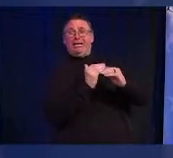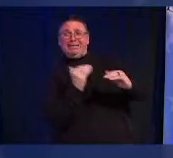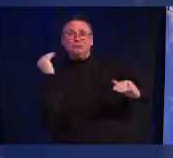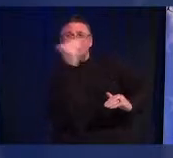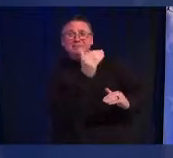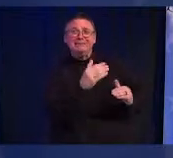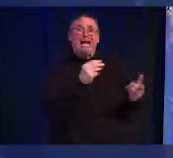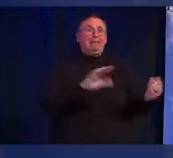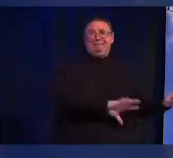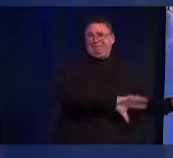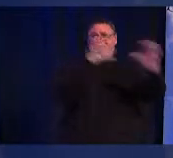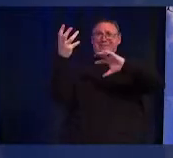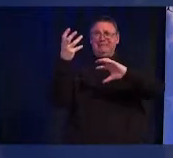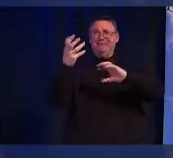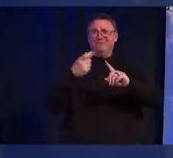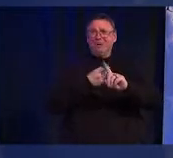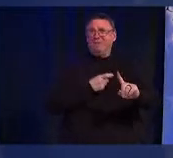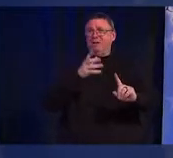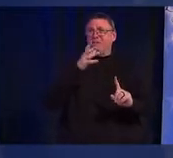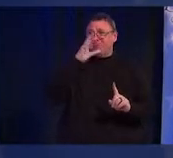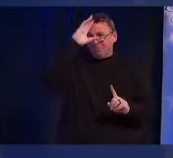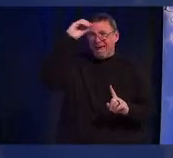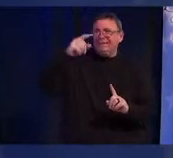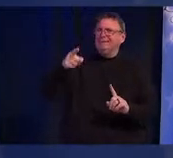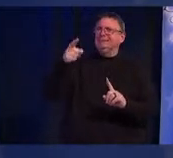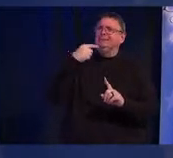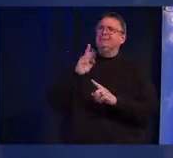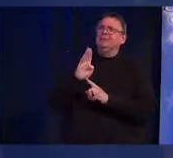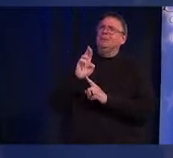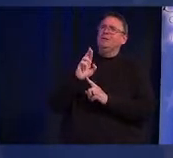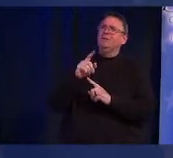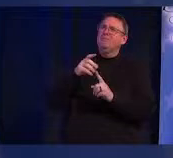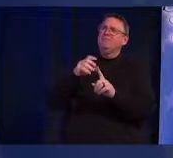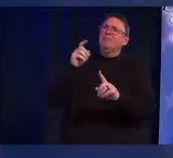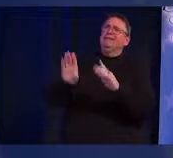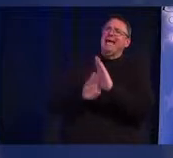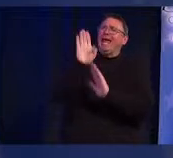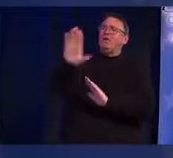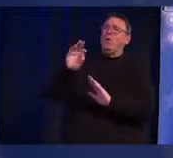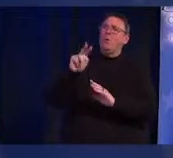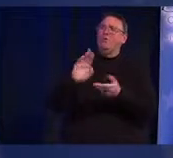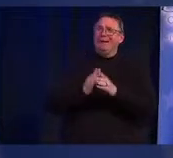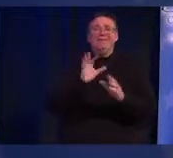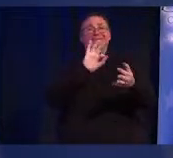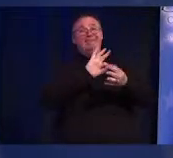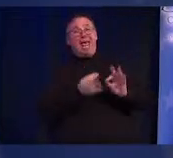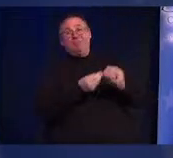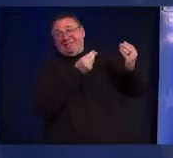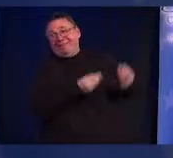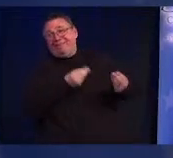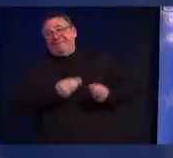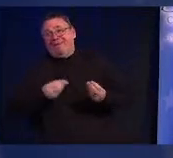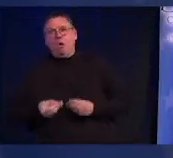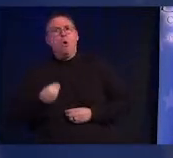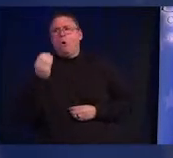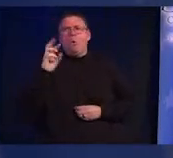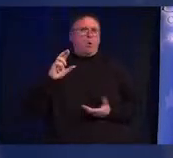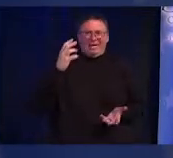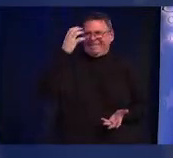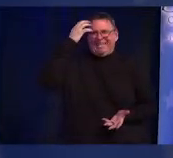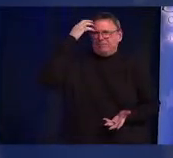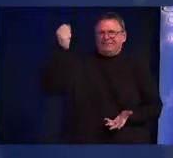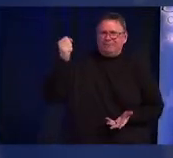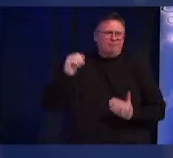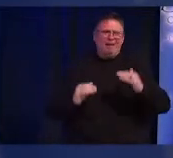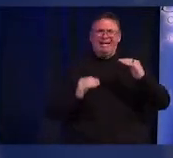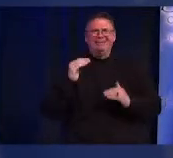chaos, coming from a gentleman who tells us he developed his own company but acquired it from family, or it's about common sense and balance.